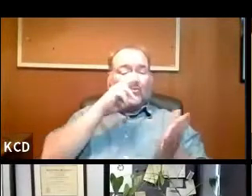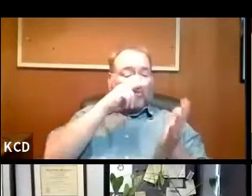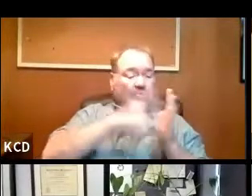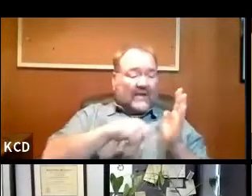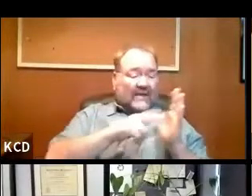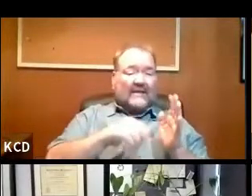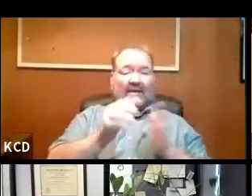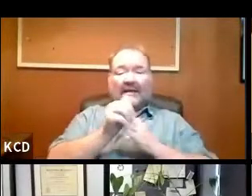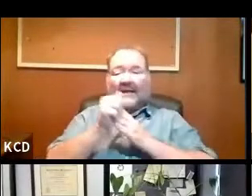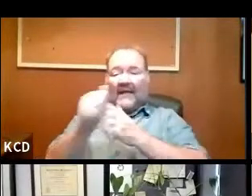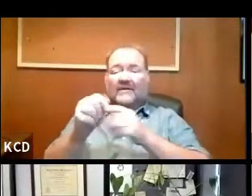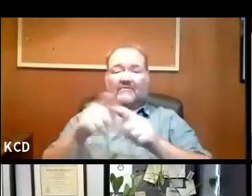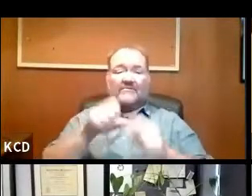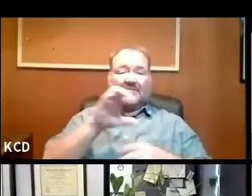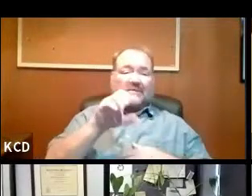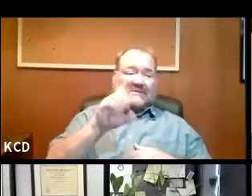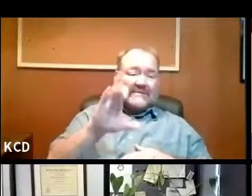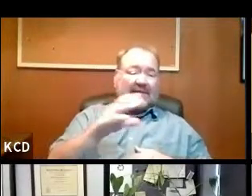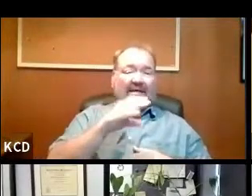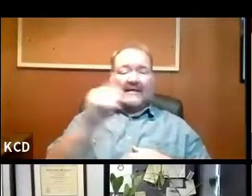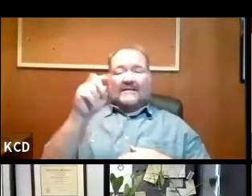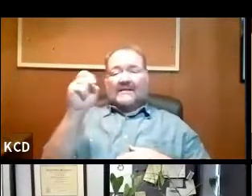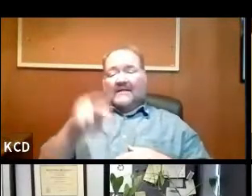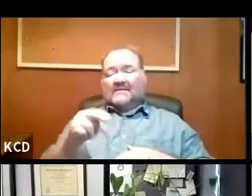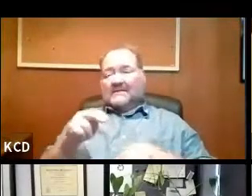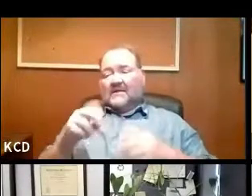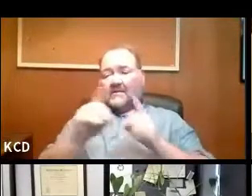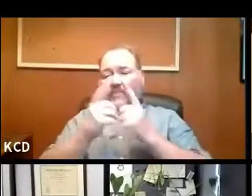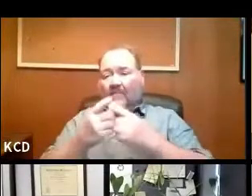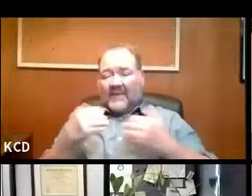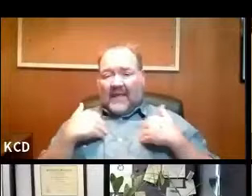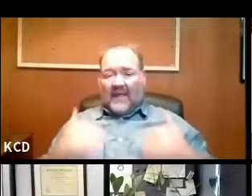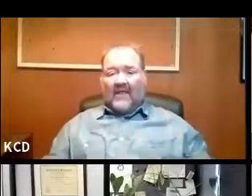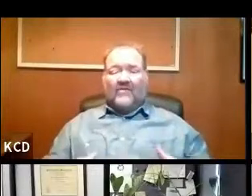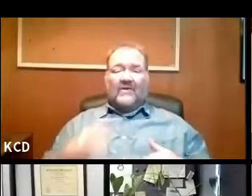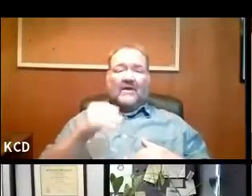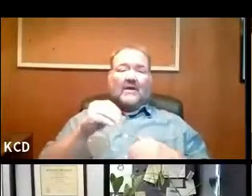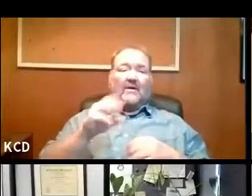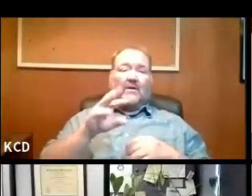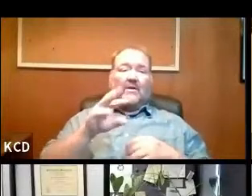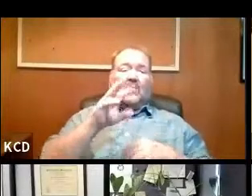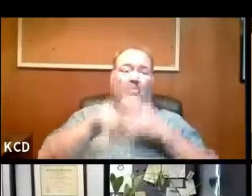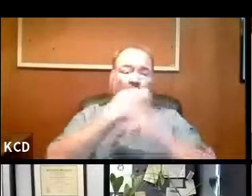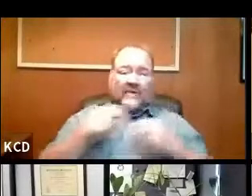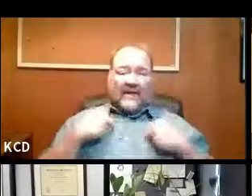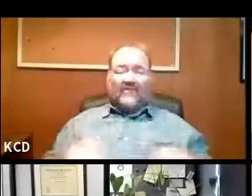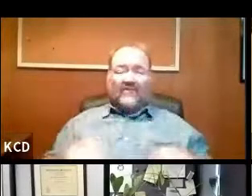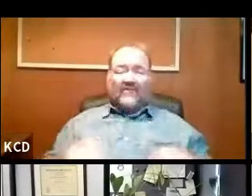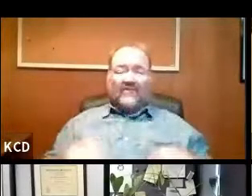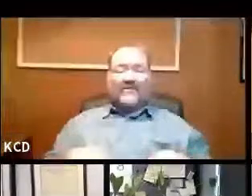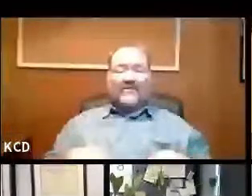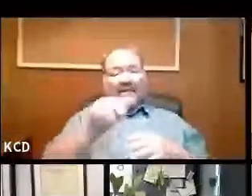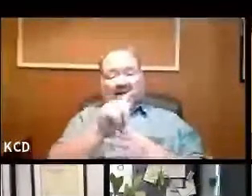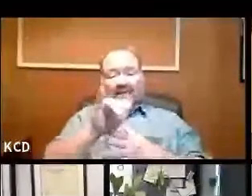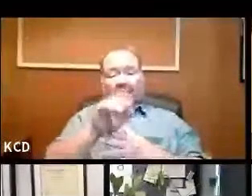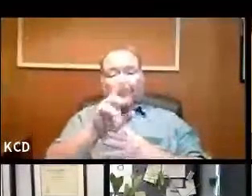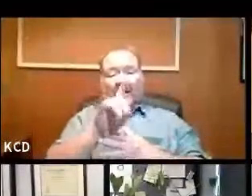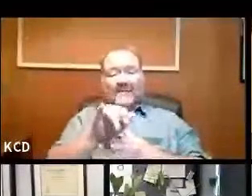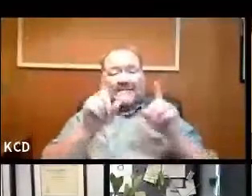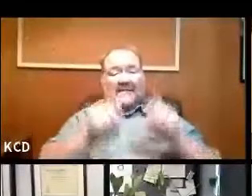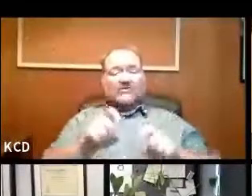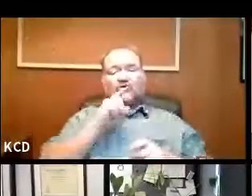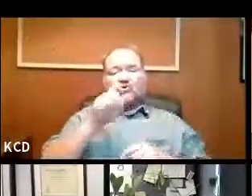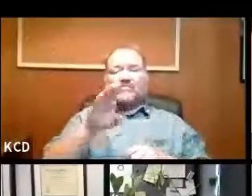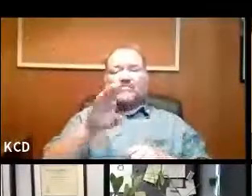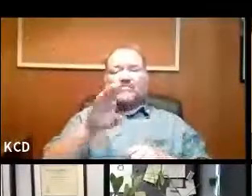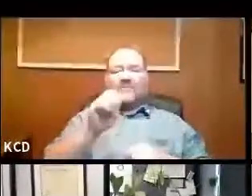seen from CDC and Tennessee Department of Health and World Health Organization, the antibody testing at this point in time really should be used